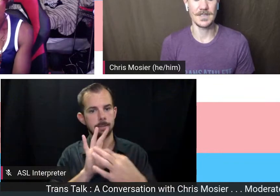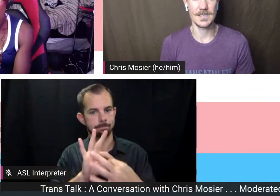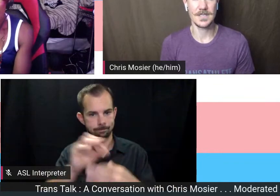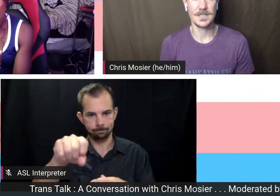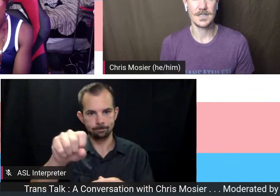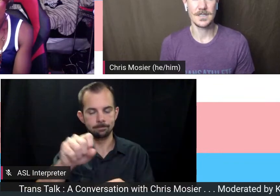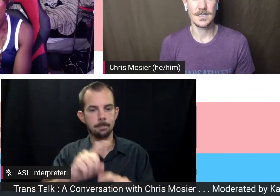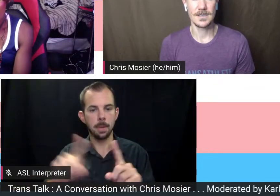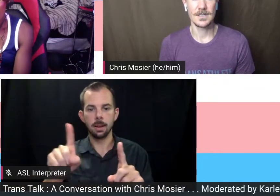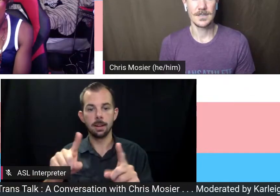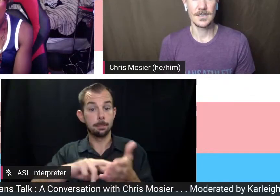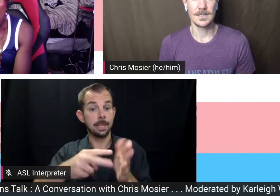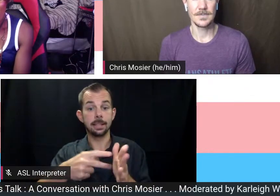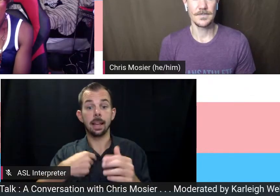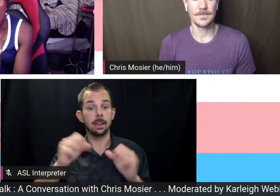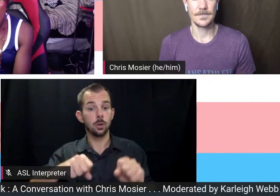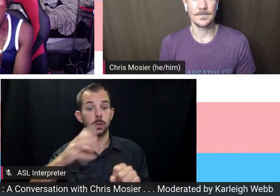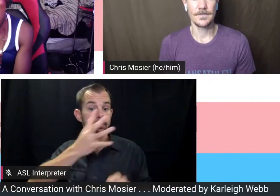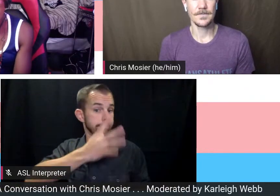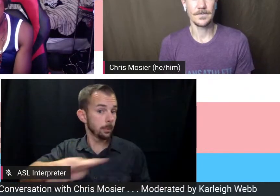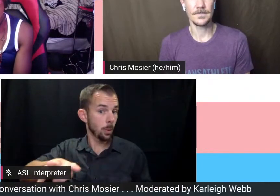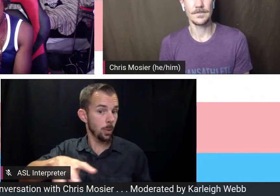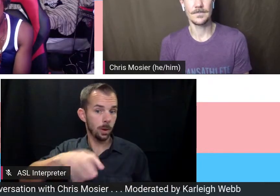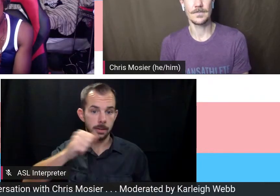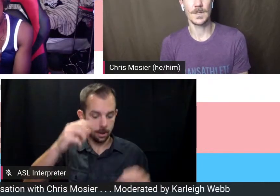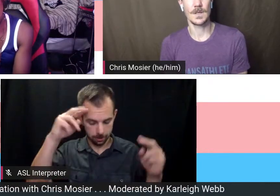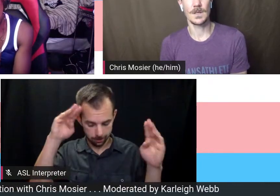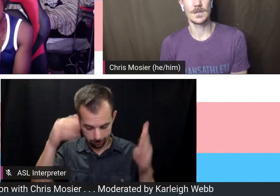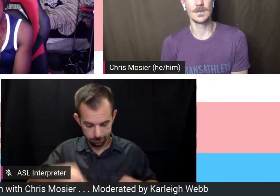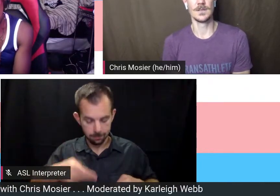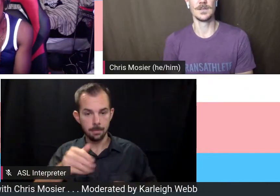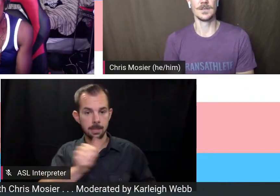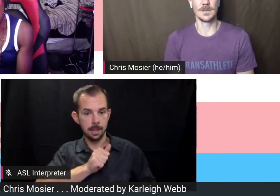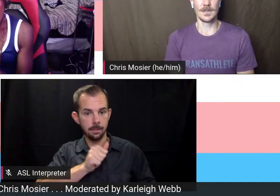safety piece. Now, what got you